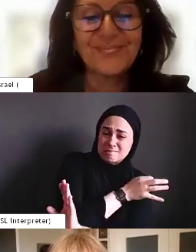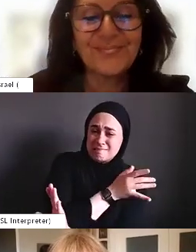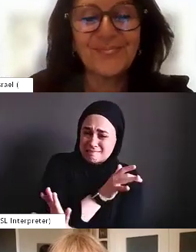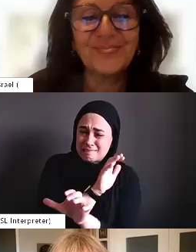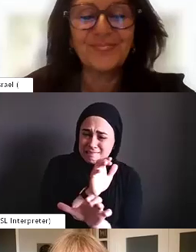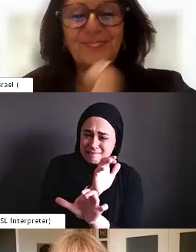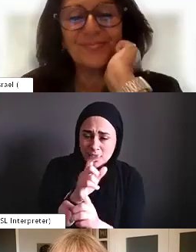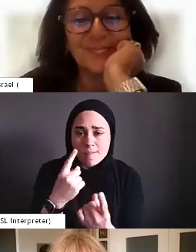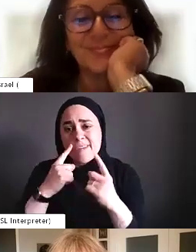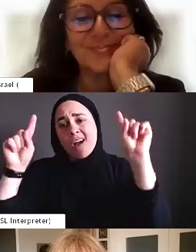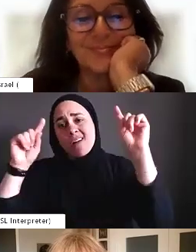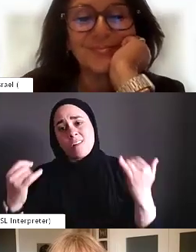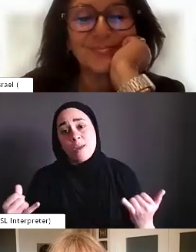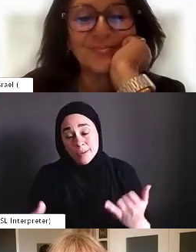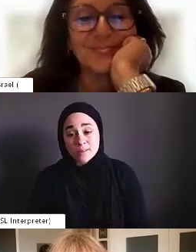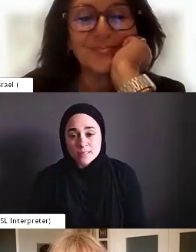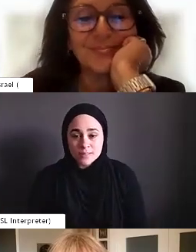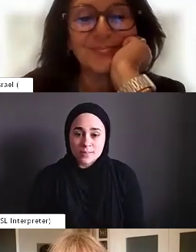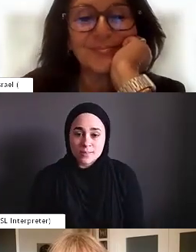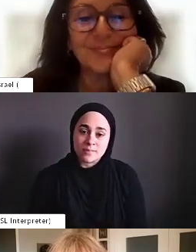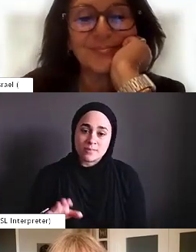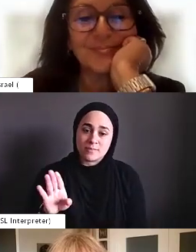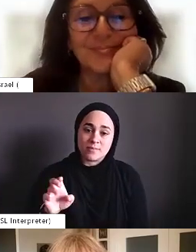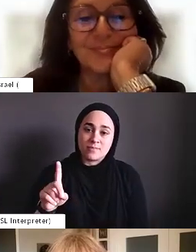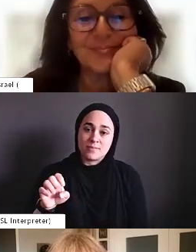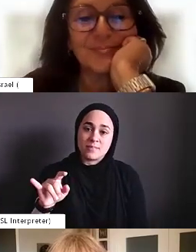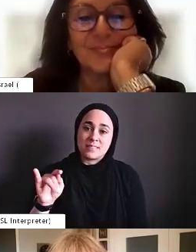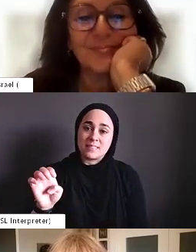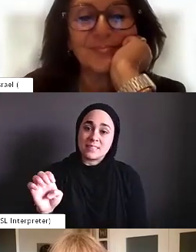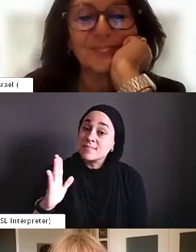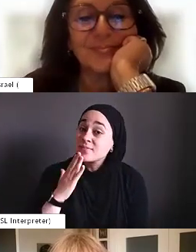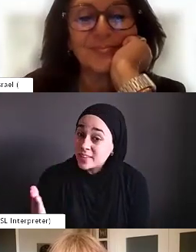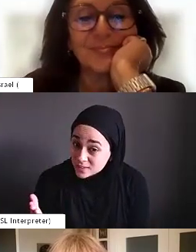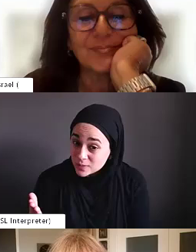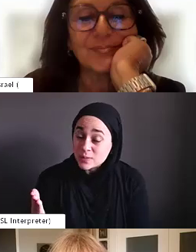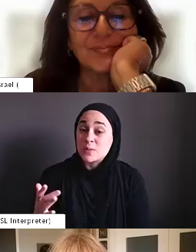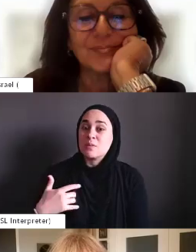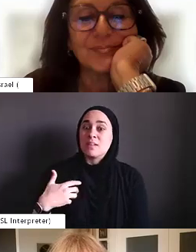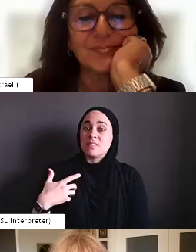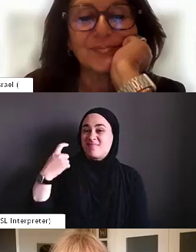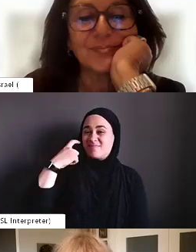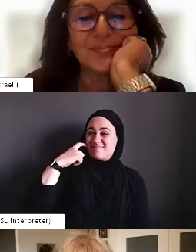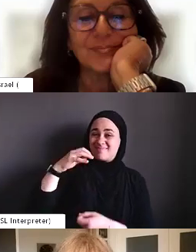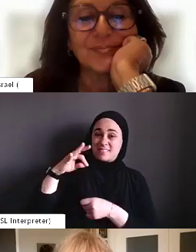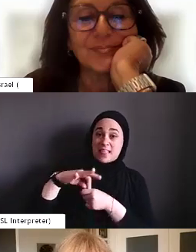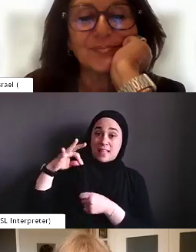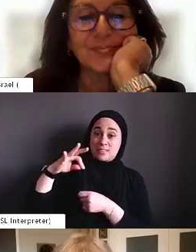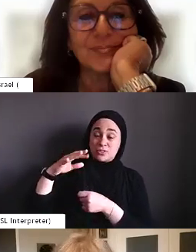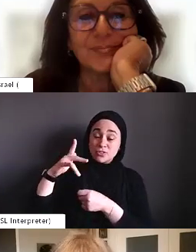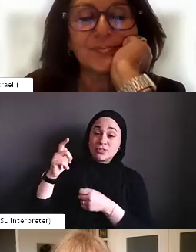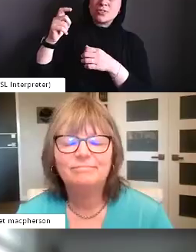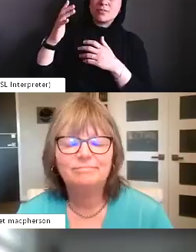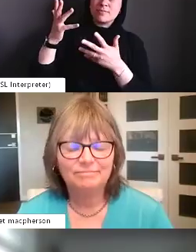Thank you. Speaking of working with government, I guess we've just had an election. There's a lot of change around